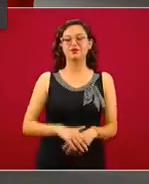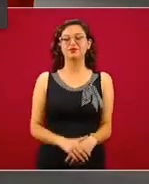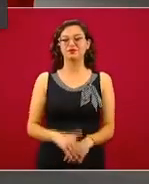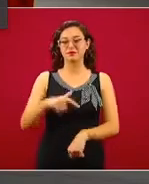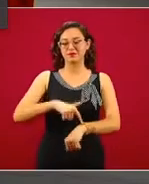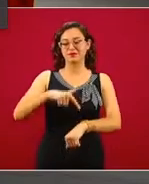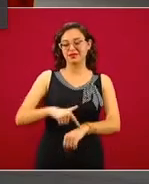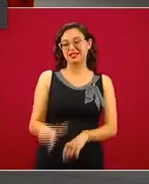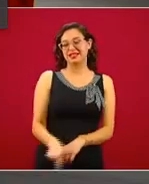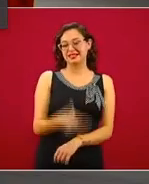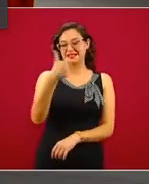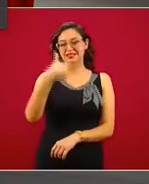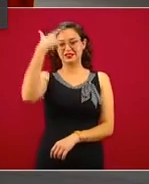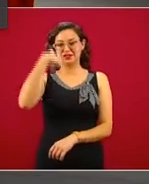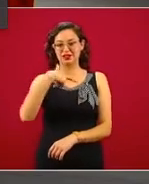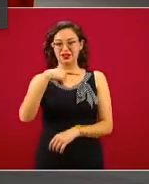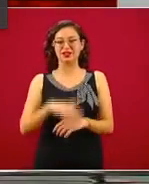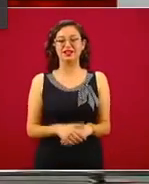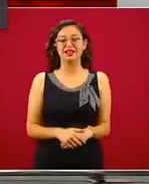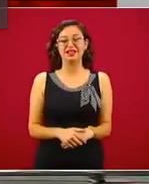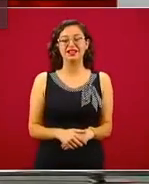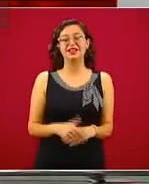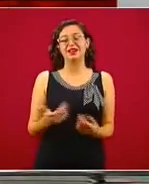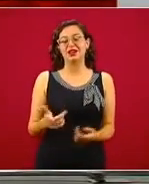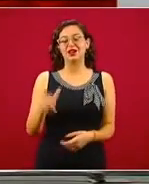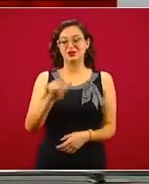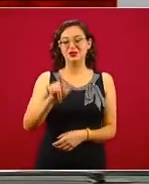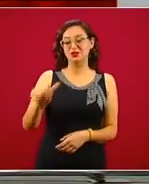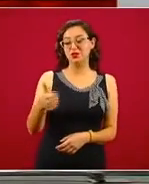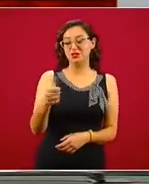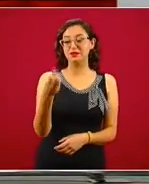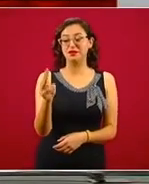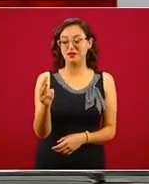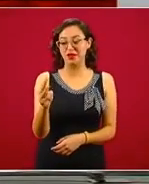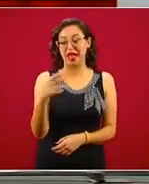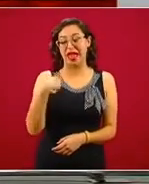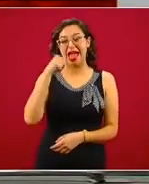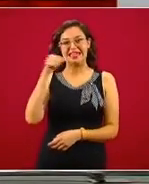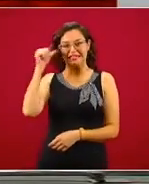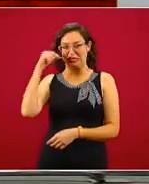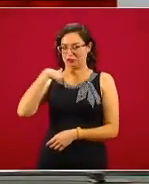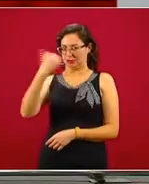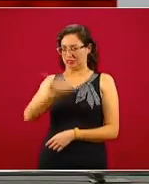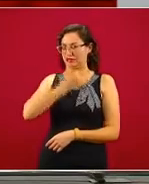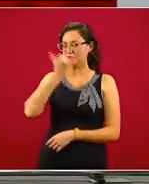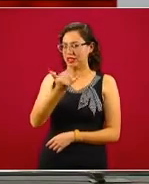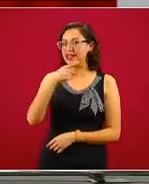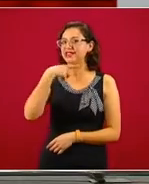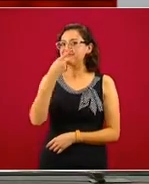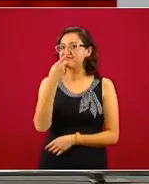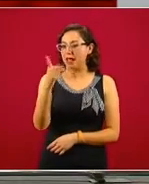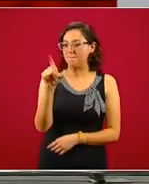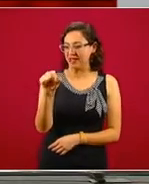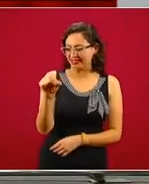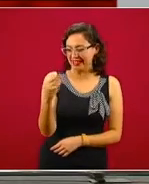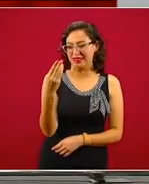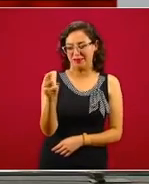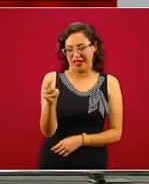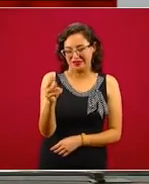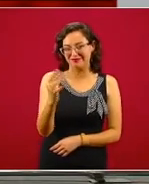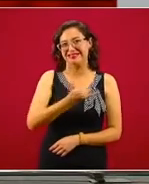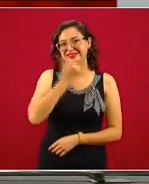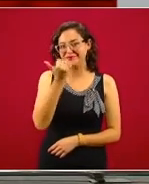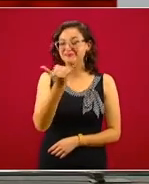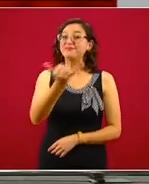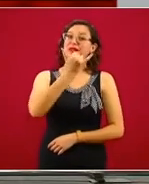minute, Estoy consciente que Wednesday, ayer dije que era domingo May 20 de mayo 11th. cuando era domingo 10 de mayo. I know I Día de las said Madres. yesterday I said Hoy it es was lunes 11 de Sunday